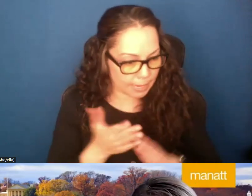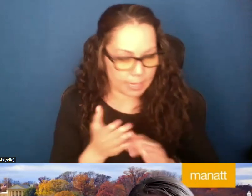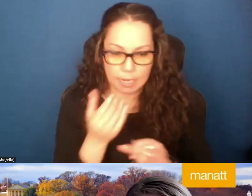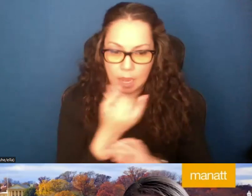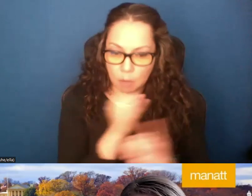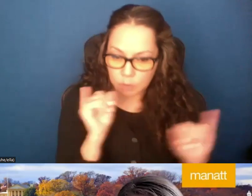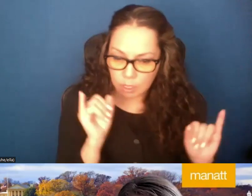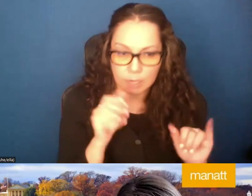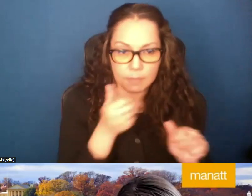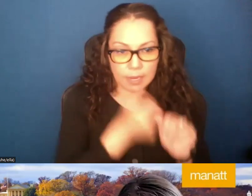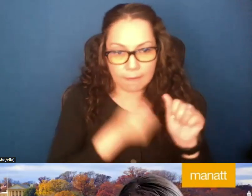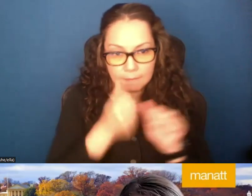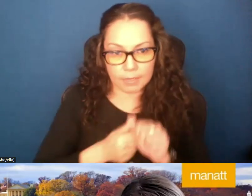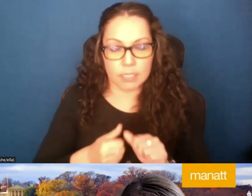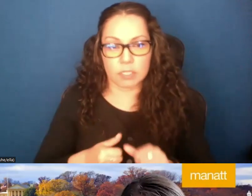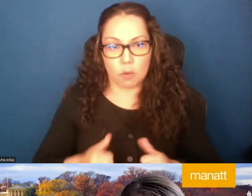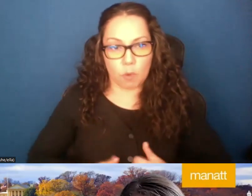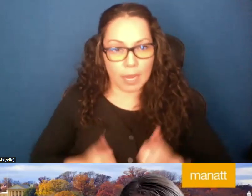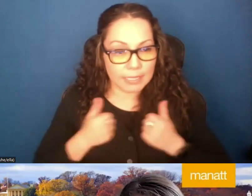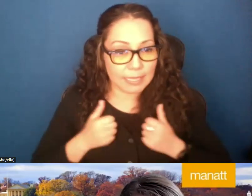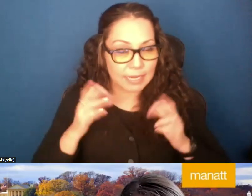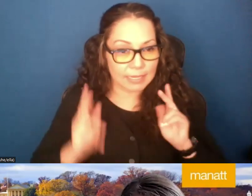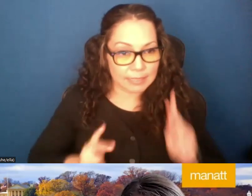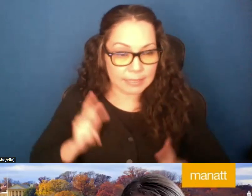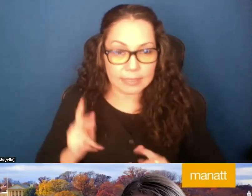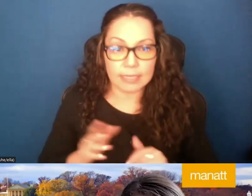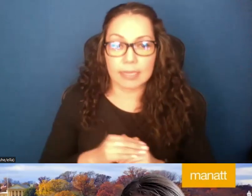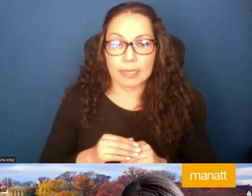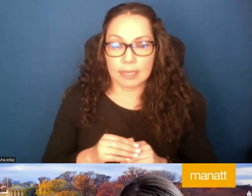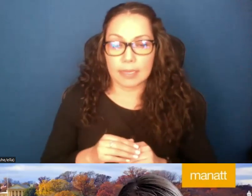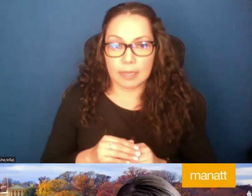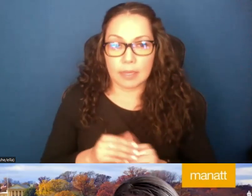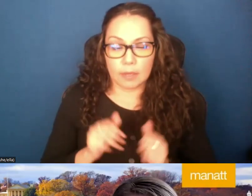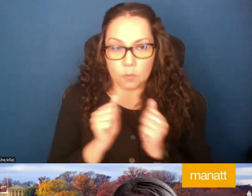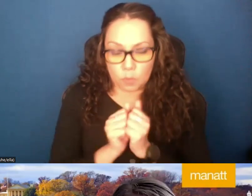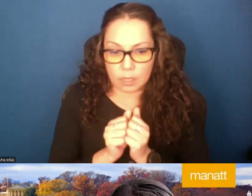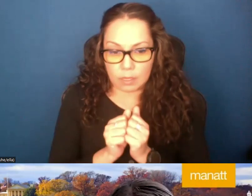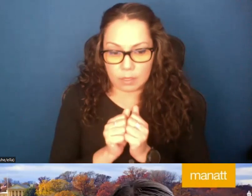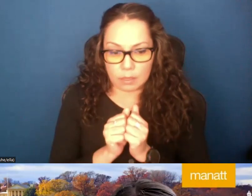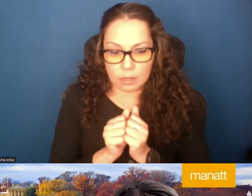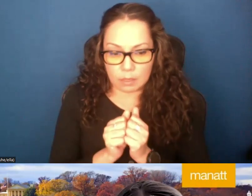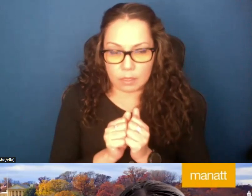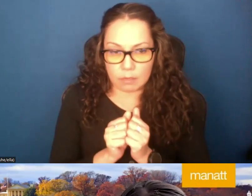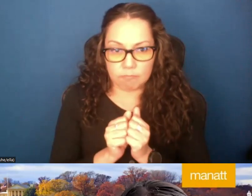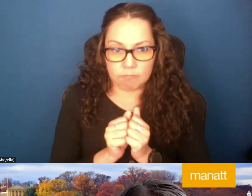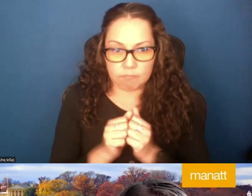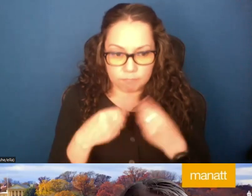individual residents with the public health need to protect in a state of emergency.